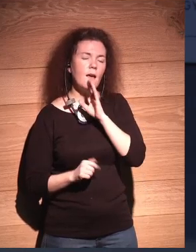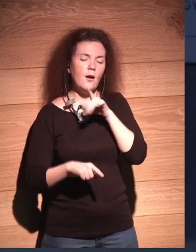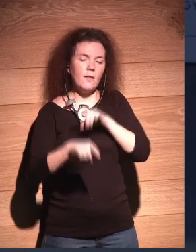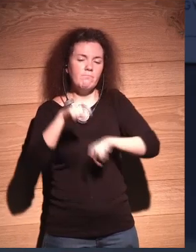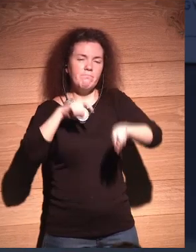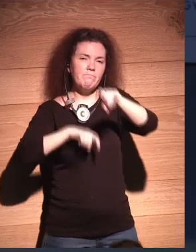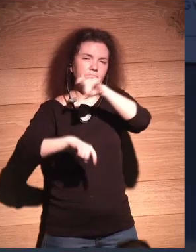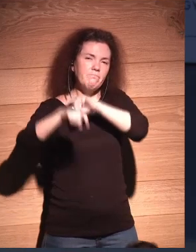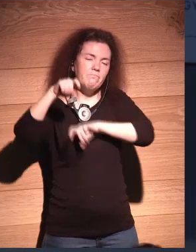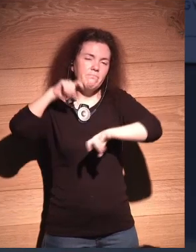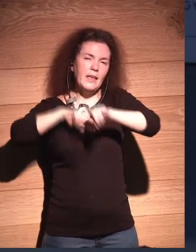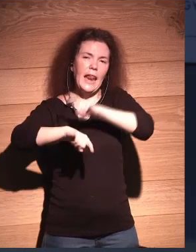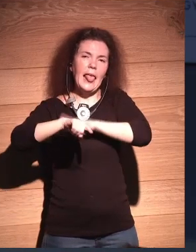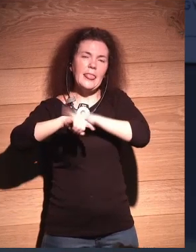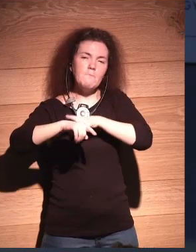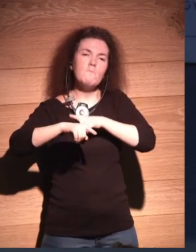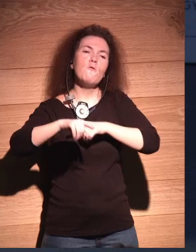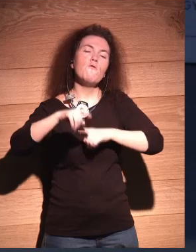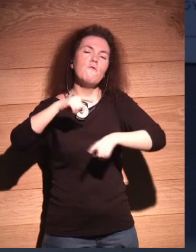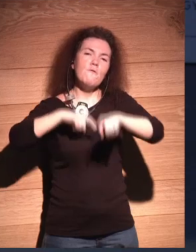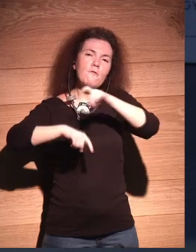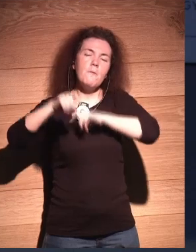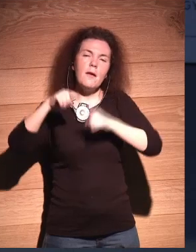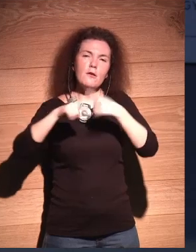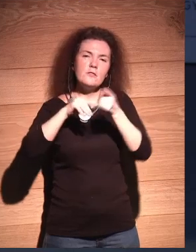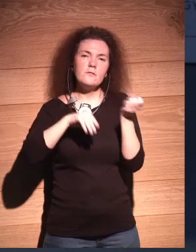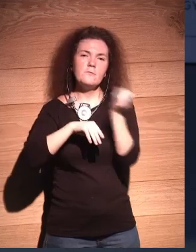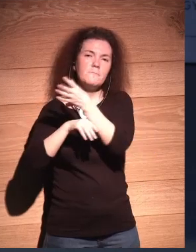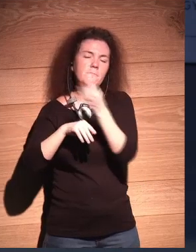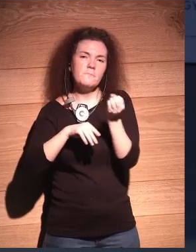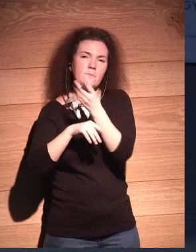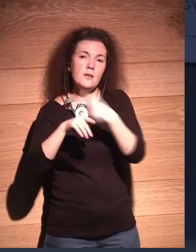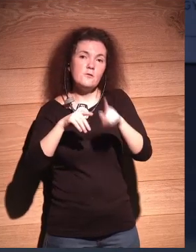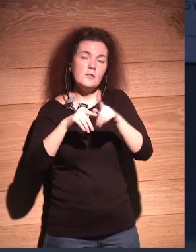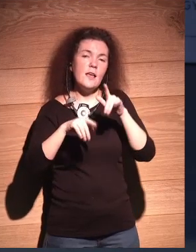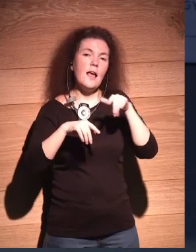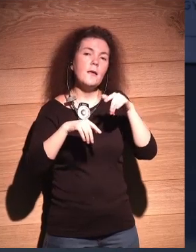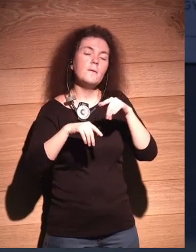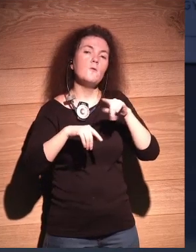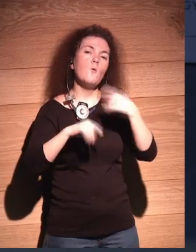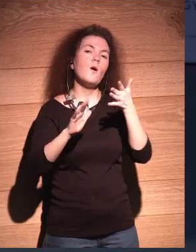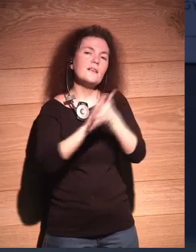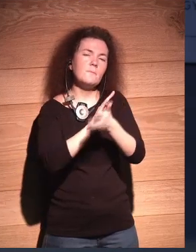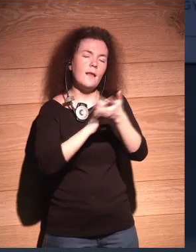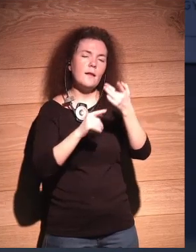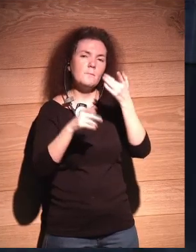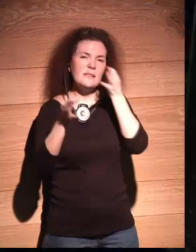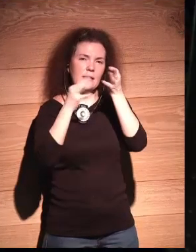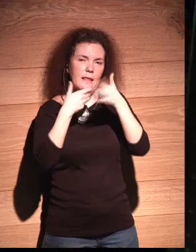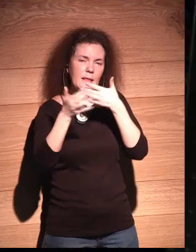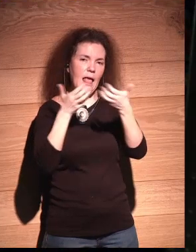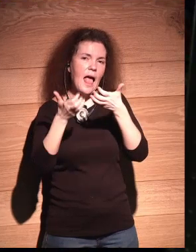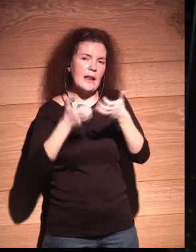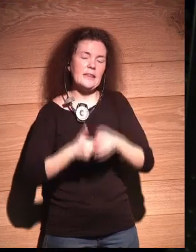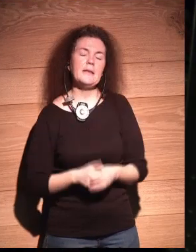to show you a few things before I go into a longer description of some work. We'll go way back to